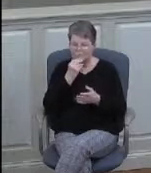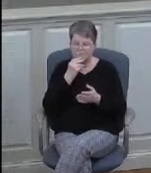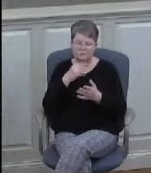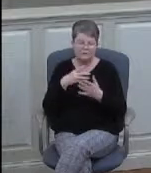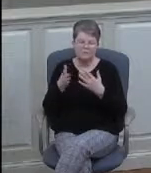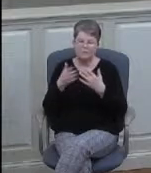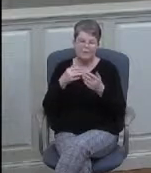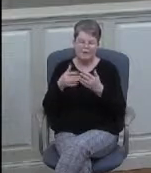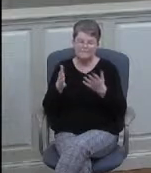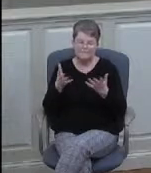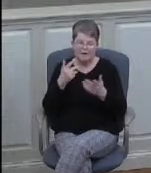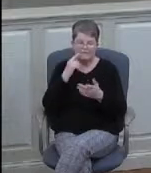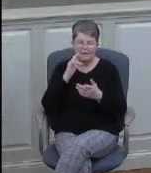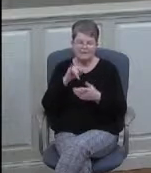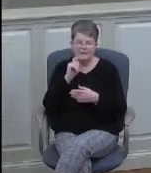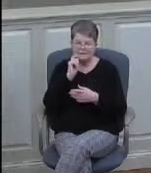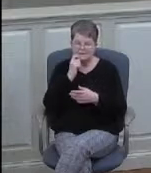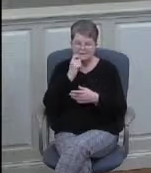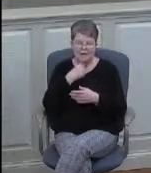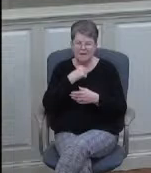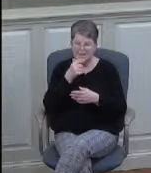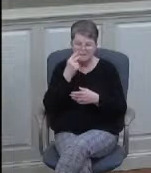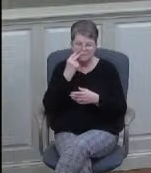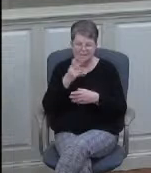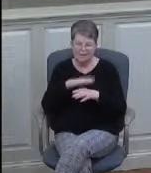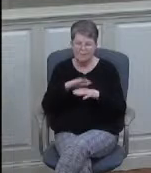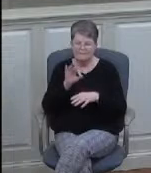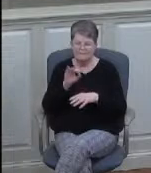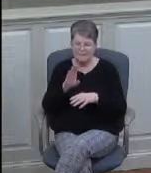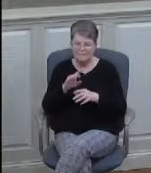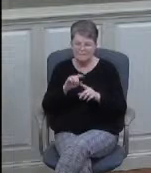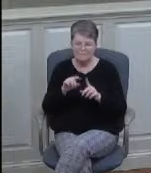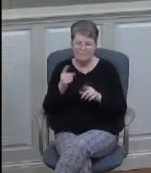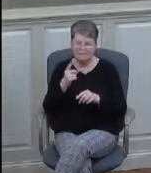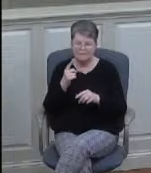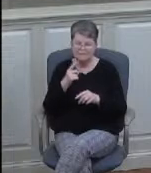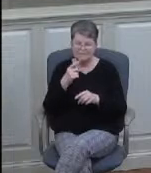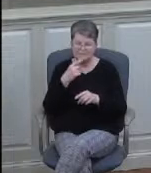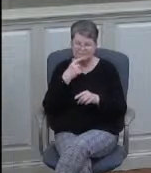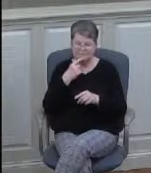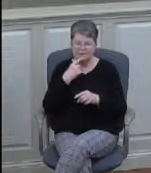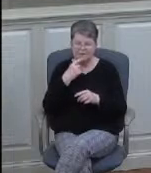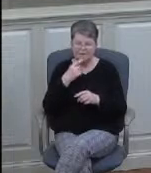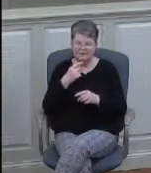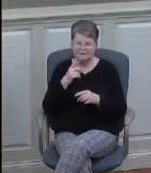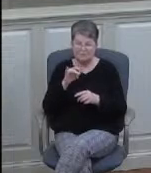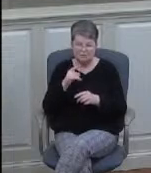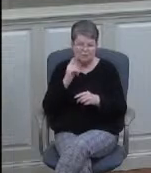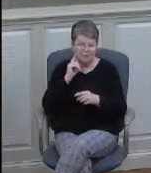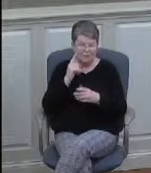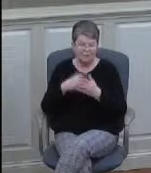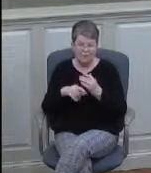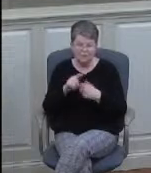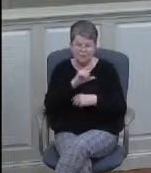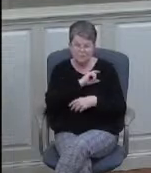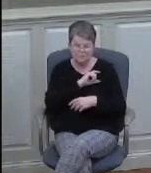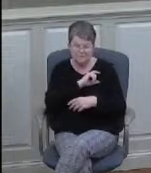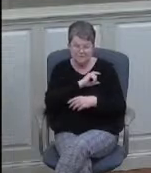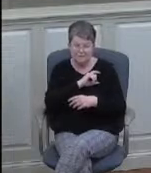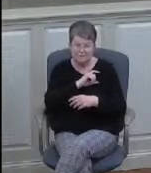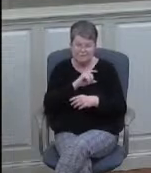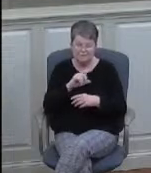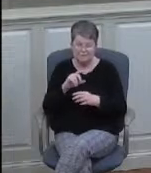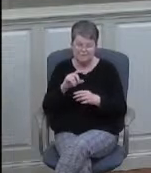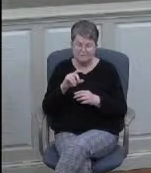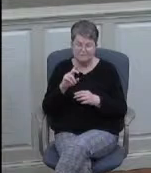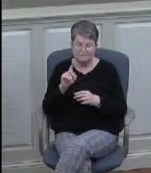neat. I didn't see it on Facebook, but someone just said, "Did you hear what your police chief just did?" But I did get a message about that, so I